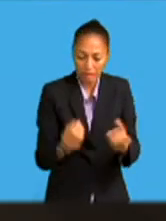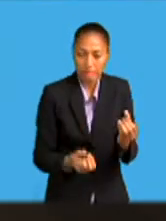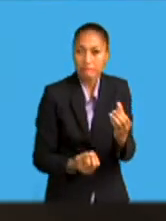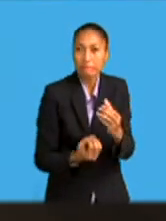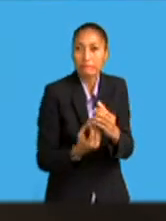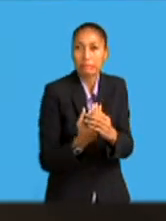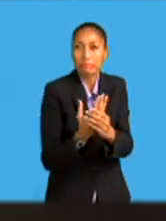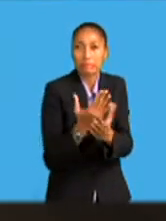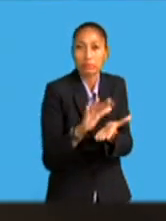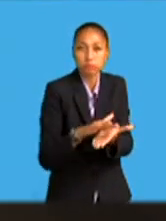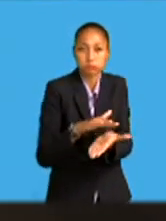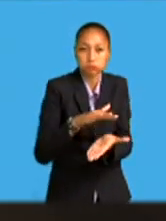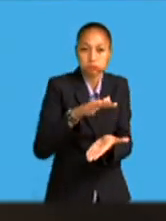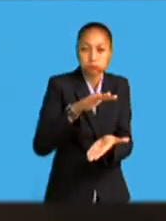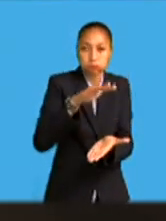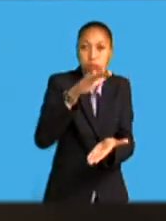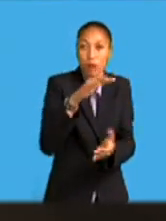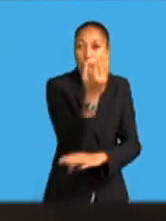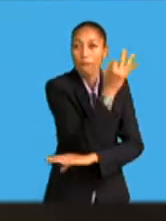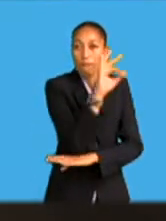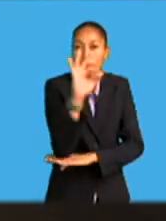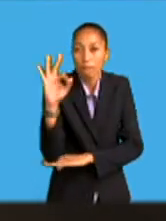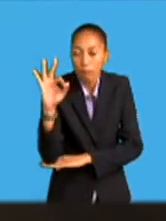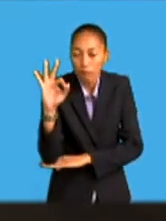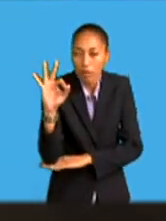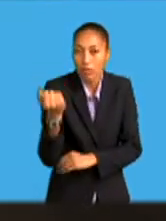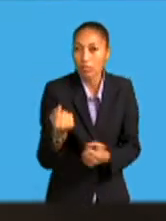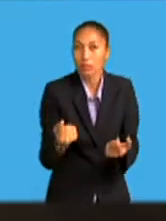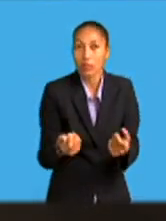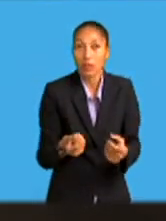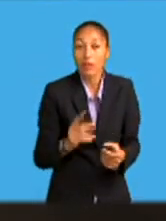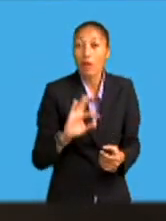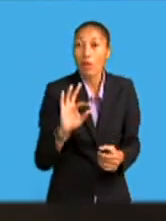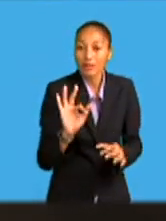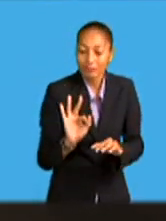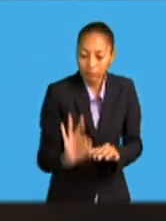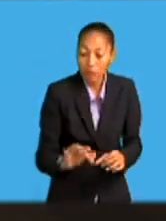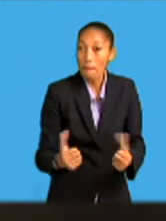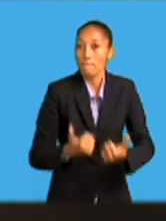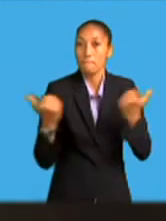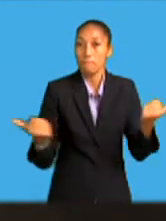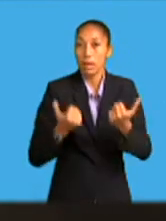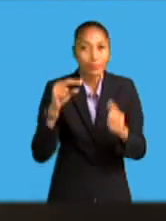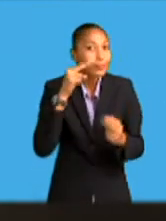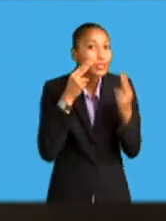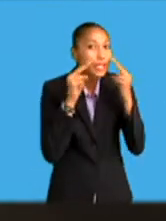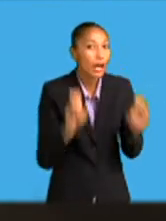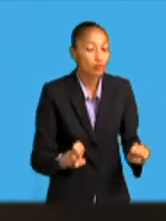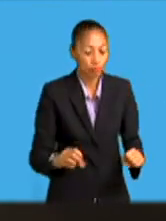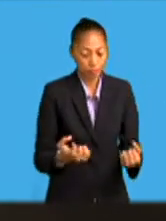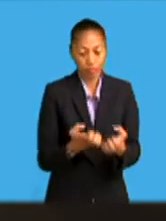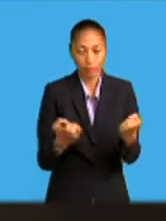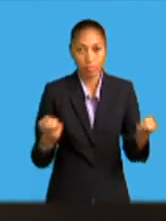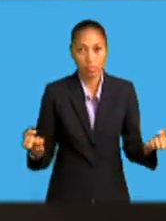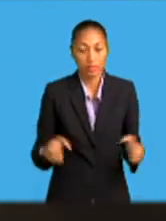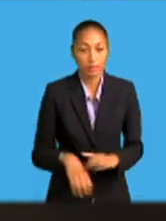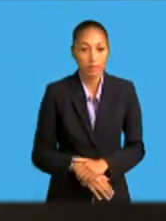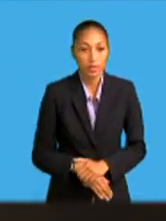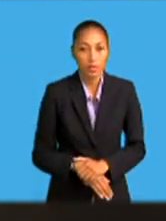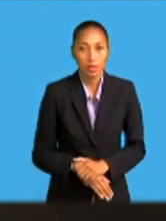production and economic returns while reducing pressure on our natural resources. Madam